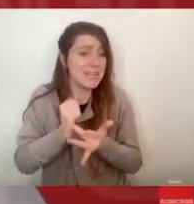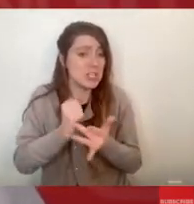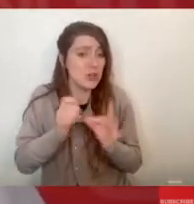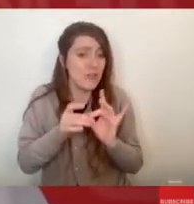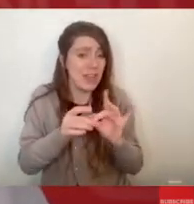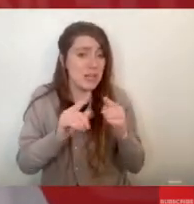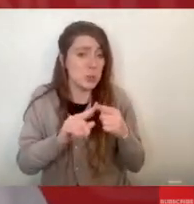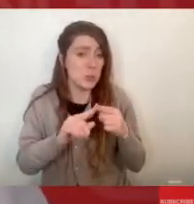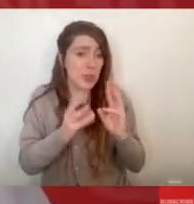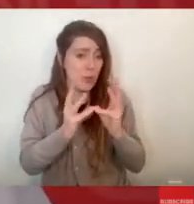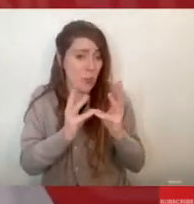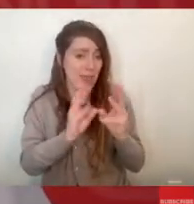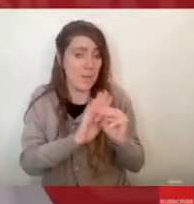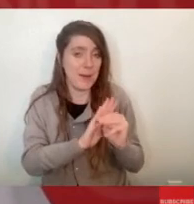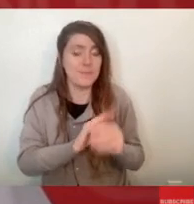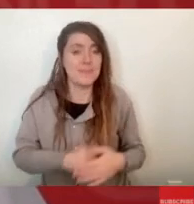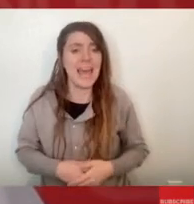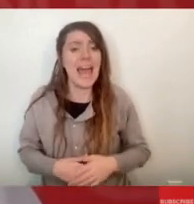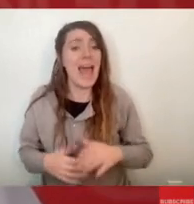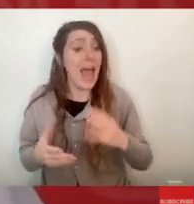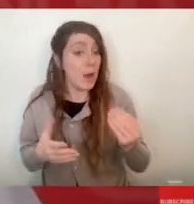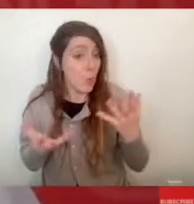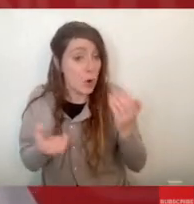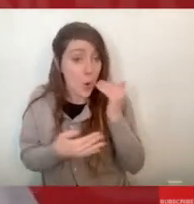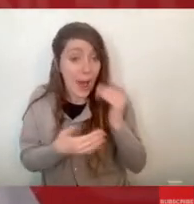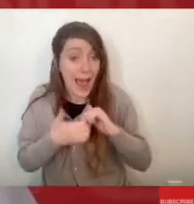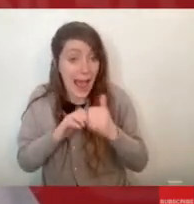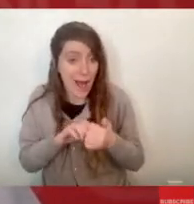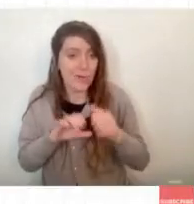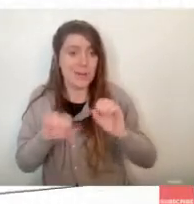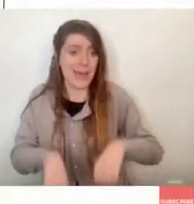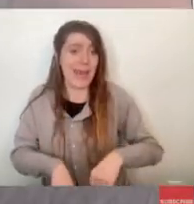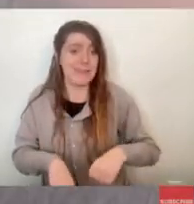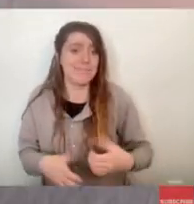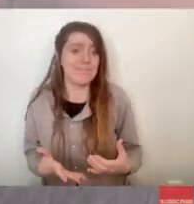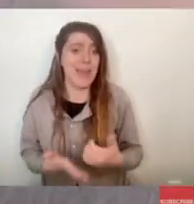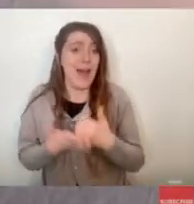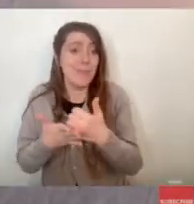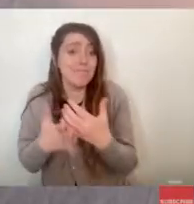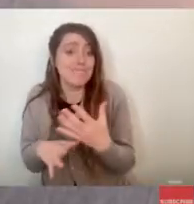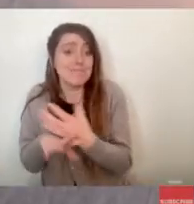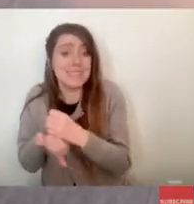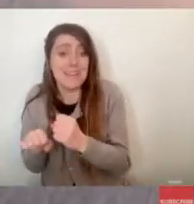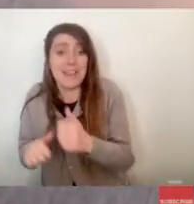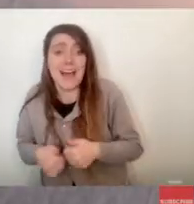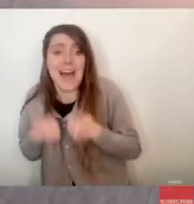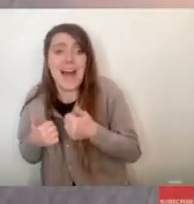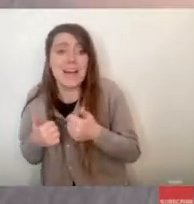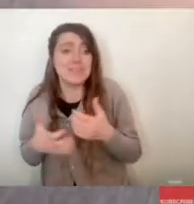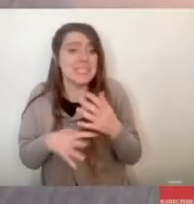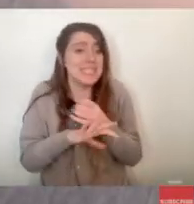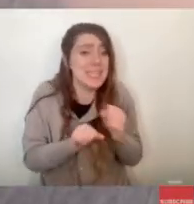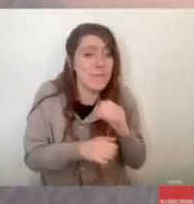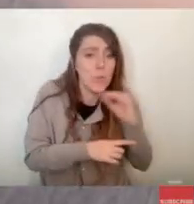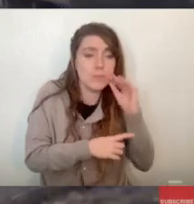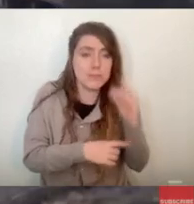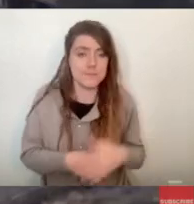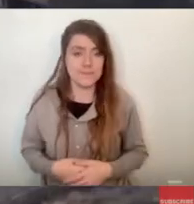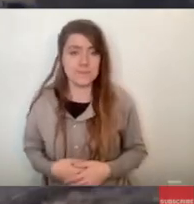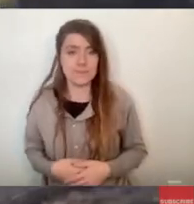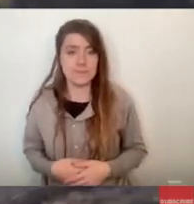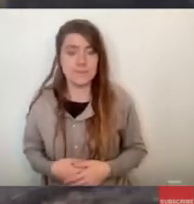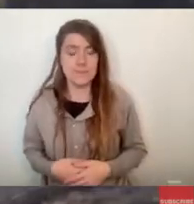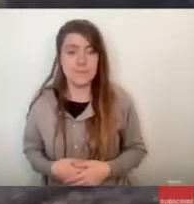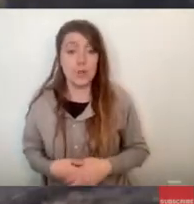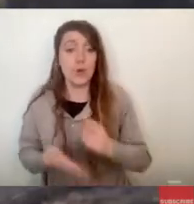technology will save lives and homes from wildfires in the future. Researchers in Europe are using the power